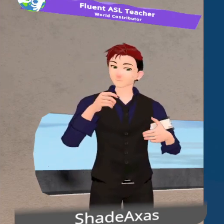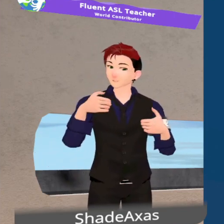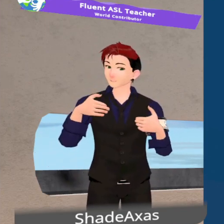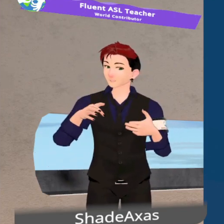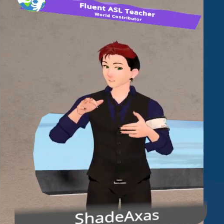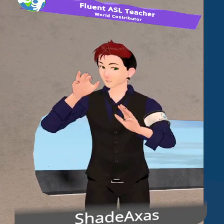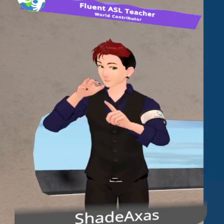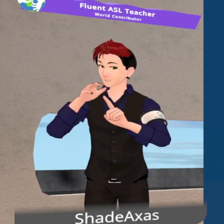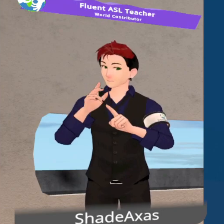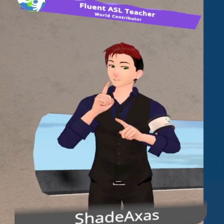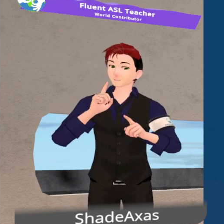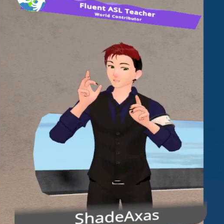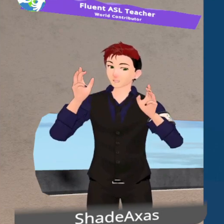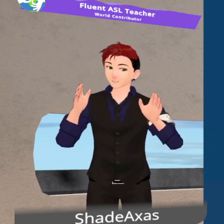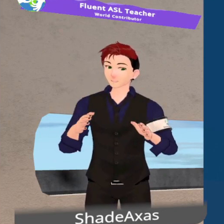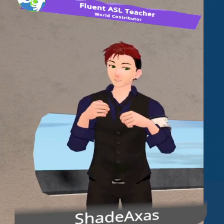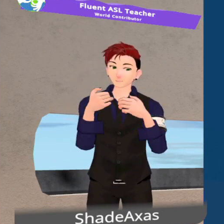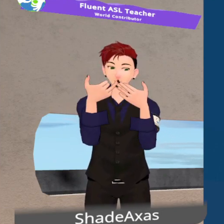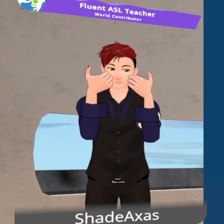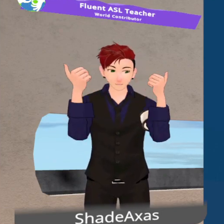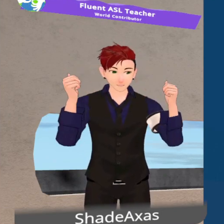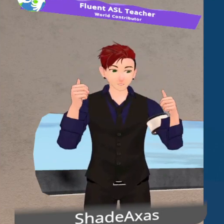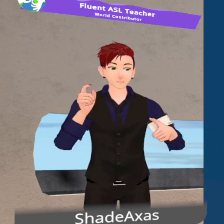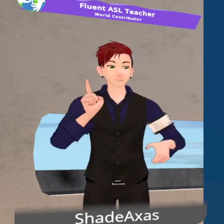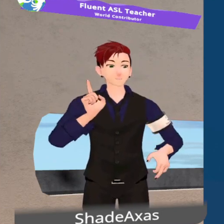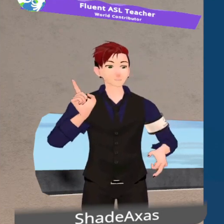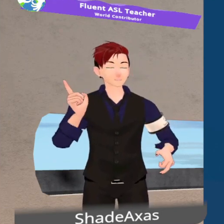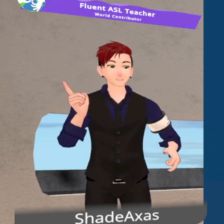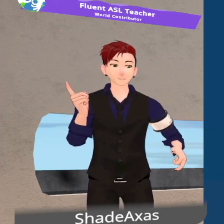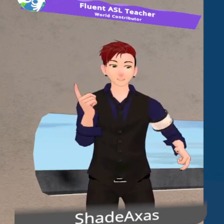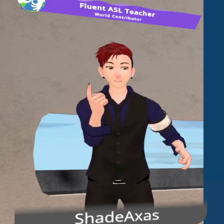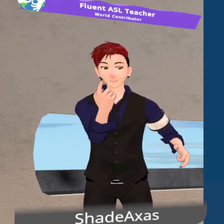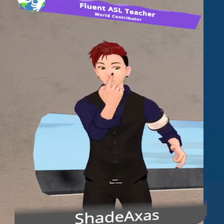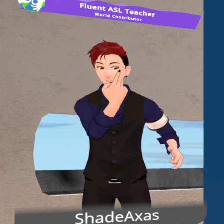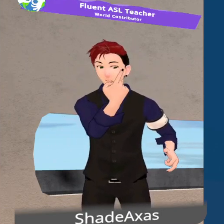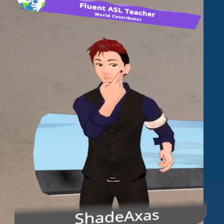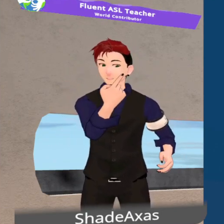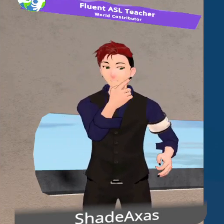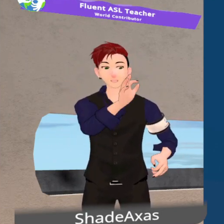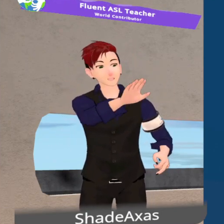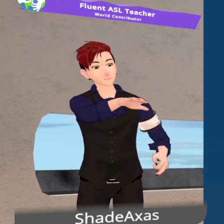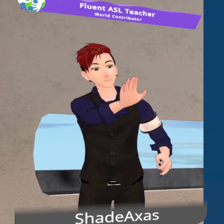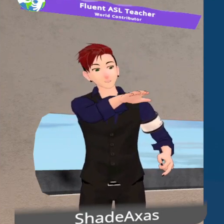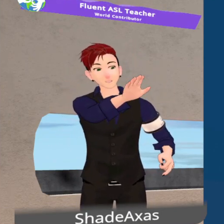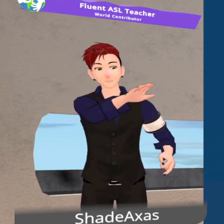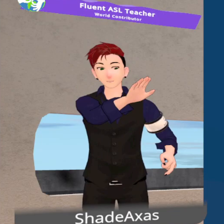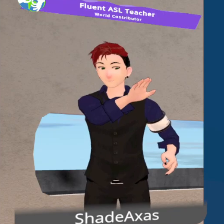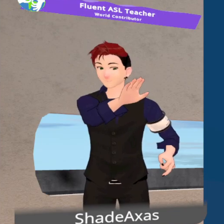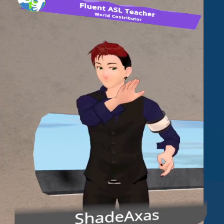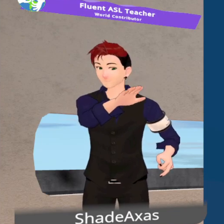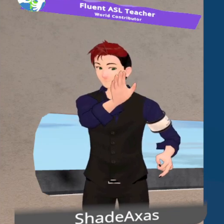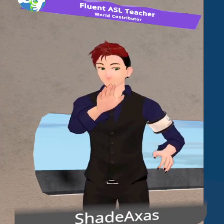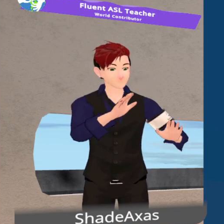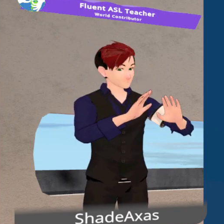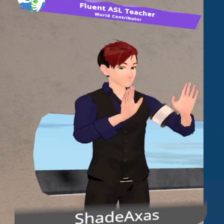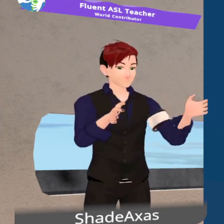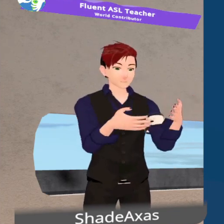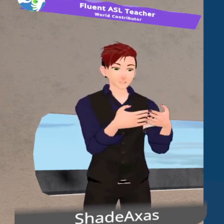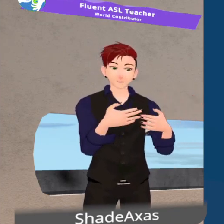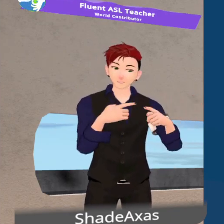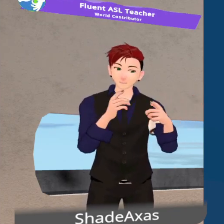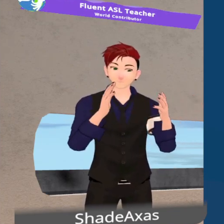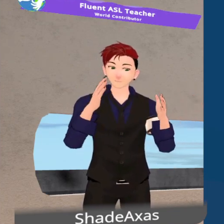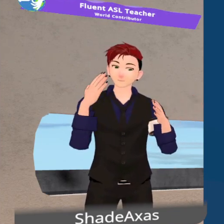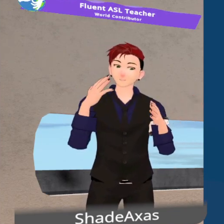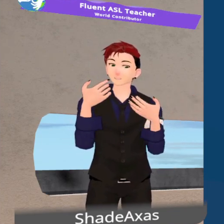But if you're trying to get the attention of a deaf person in VR, just kind of get into their line of sight and wave at them. That's